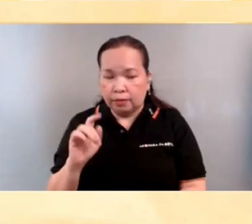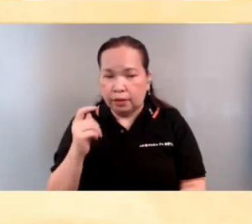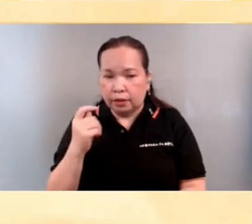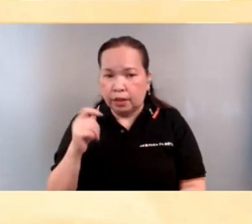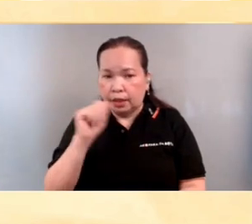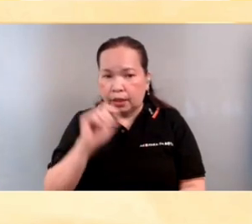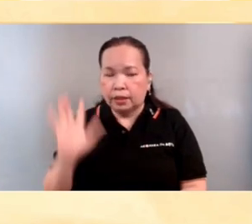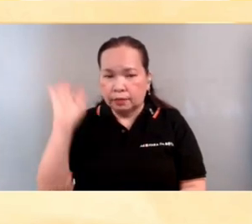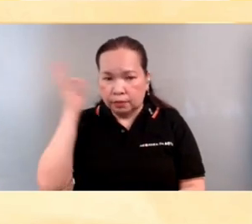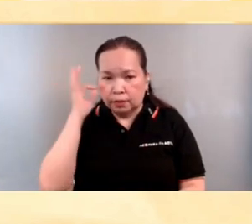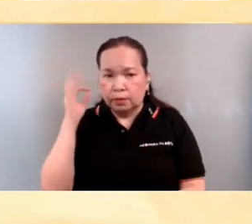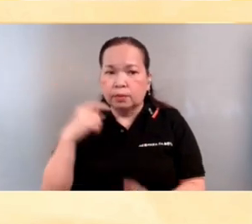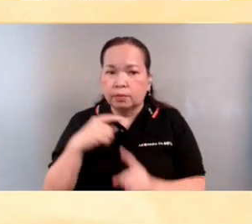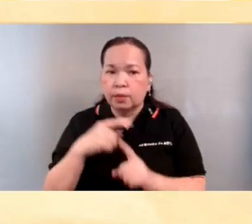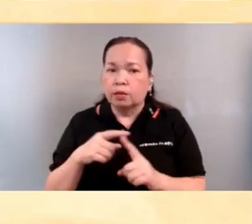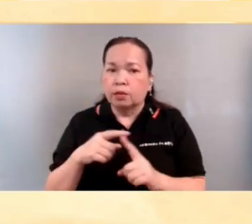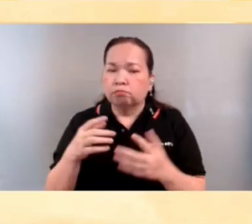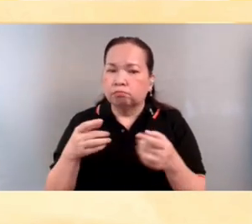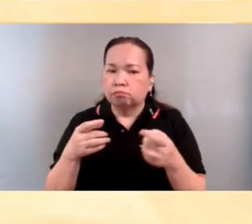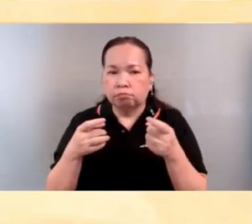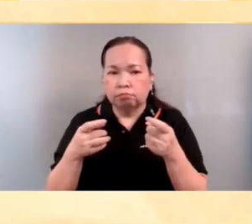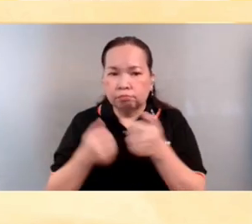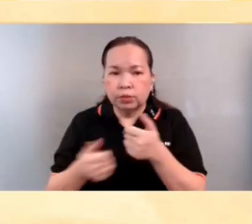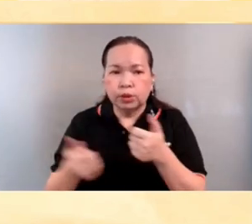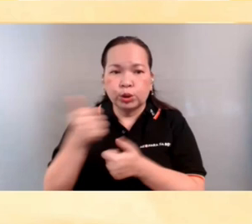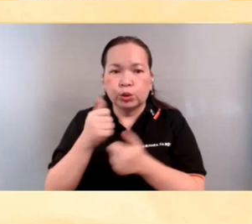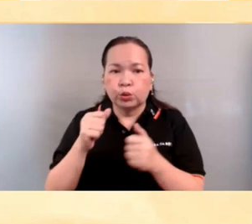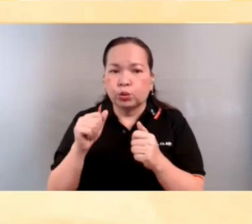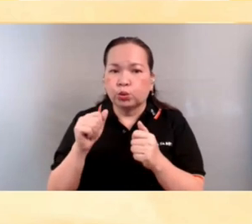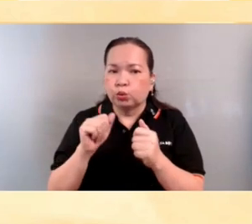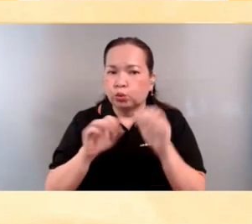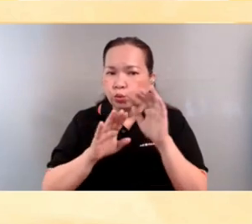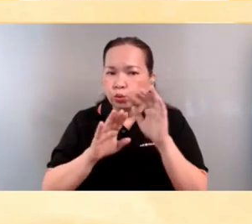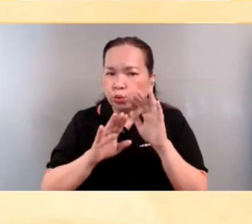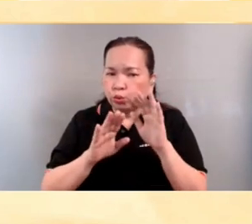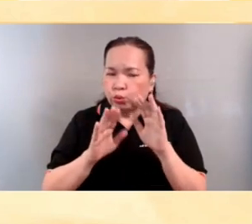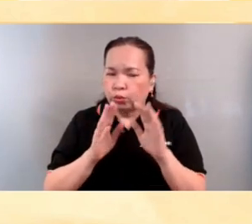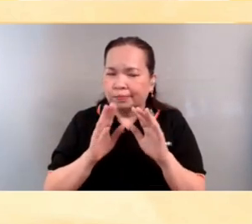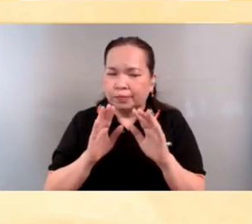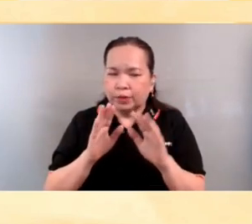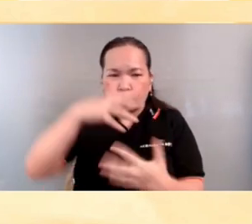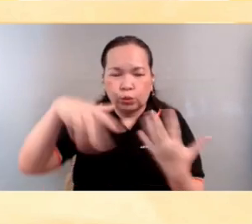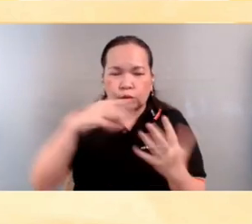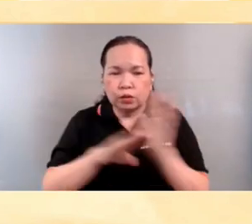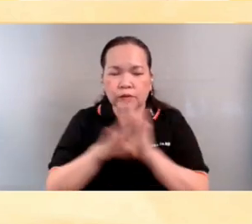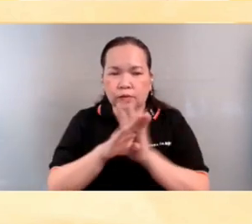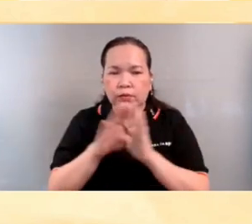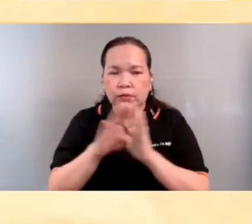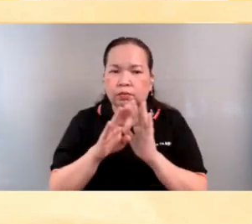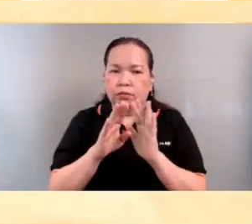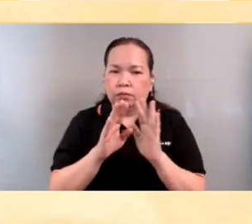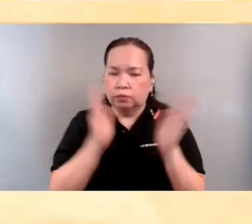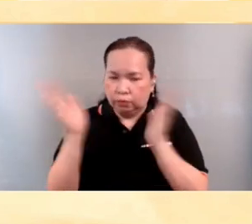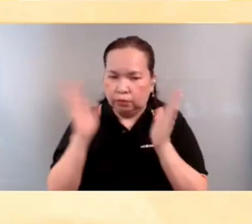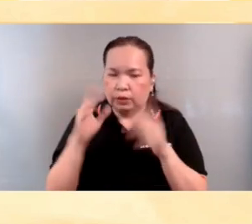Ministry of Social Services and Development in the BARM. Now, the lack of these service facilities also explains the